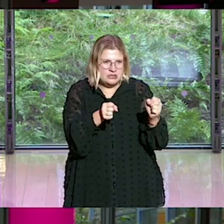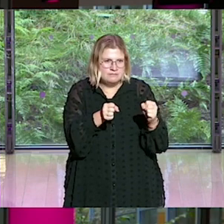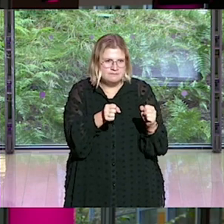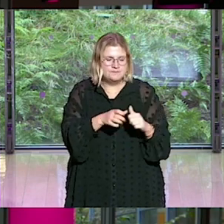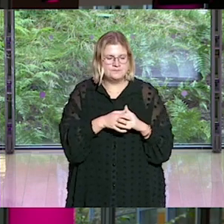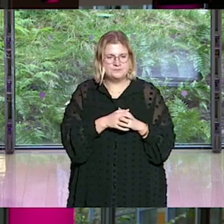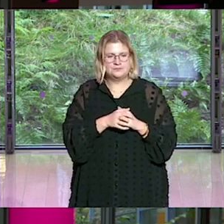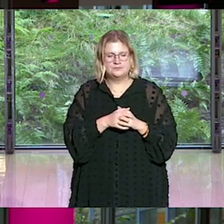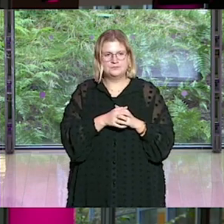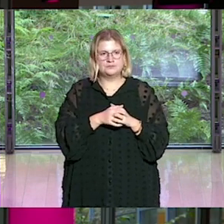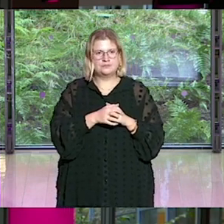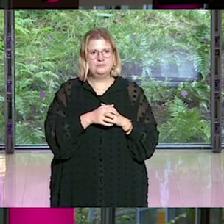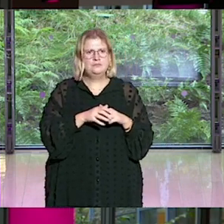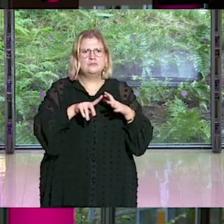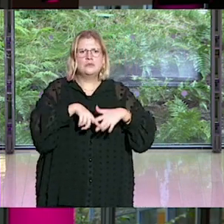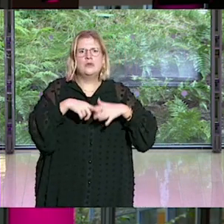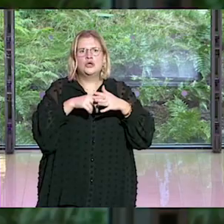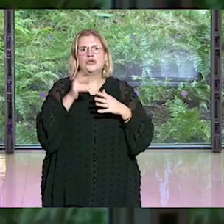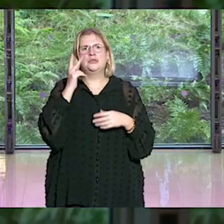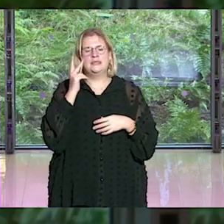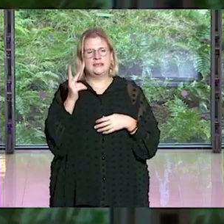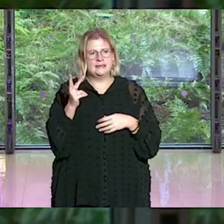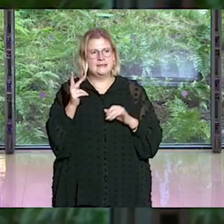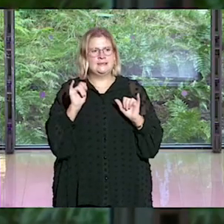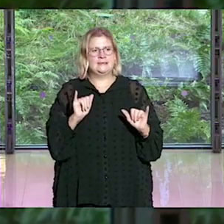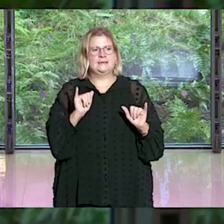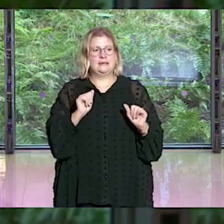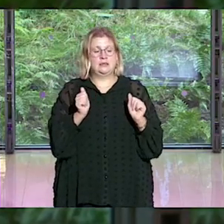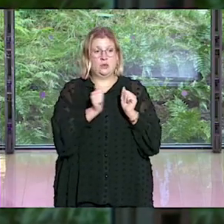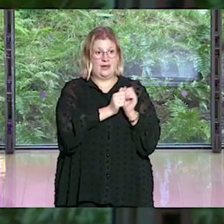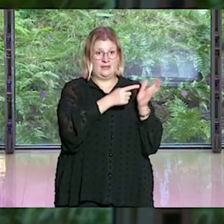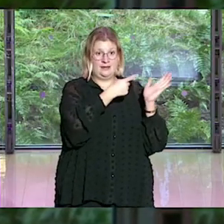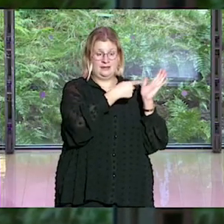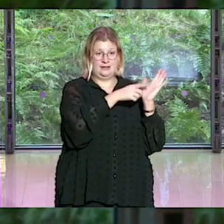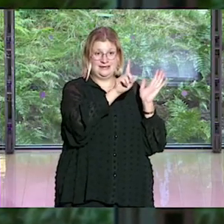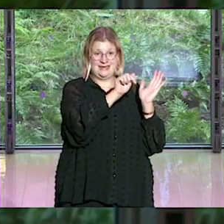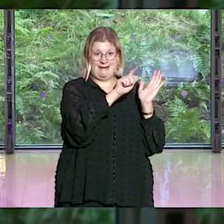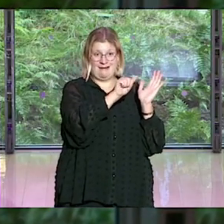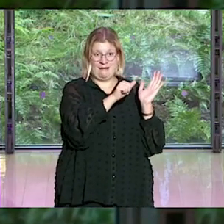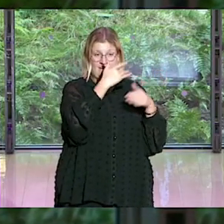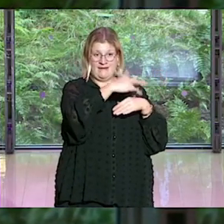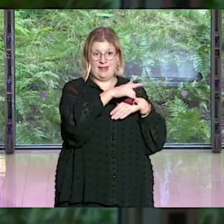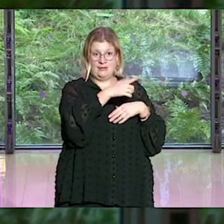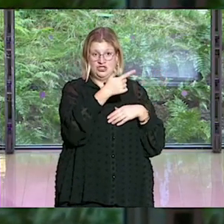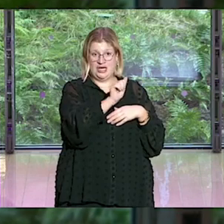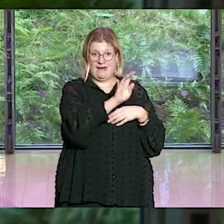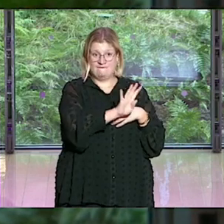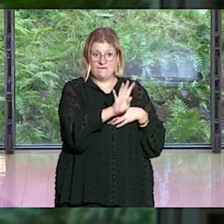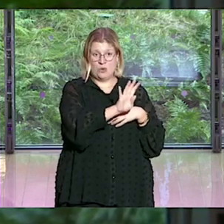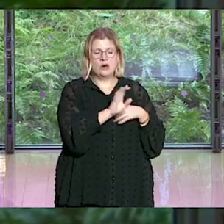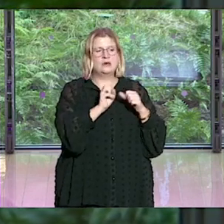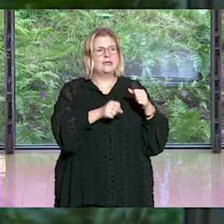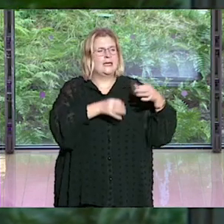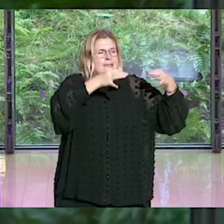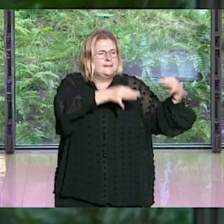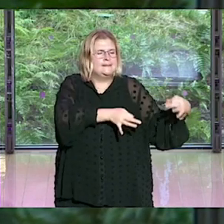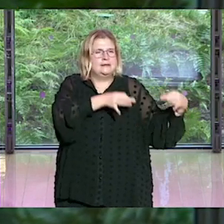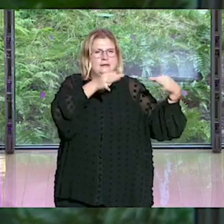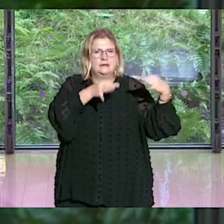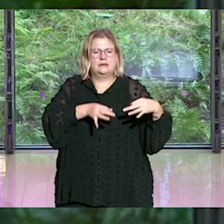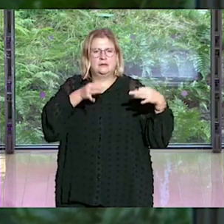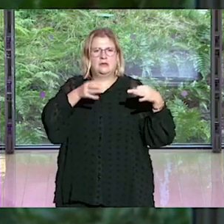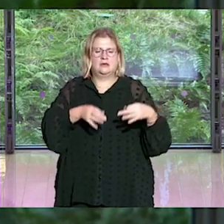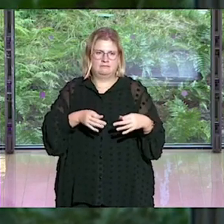So you can start to see how, with this data we have in GA4, we can make decisions